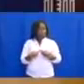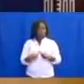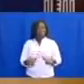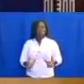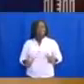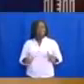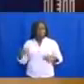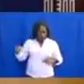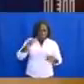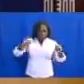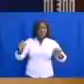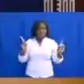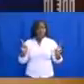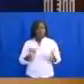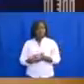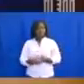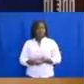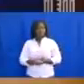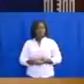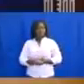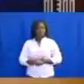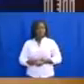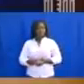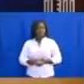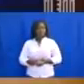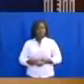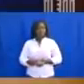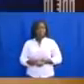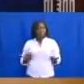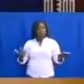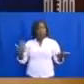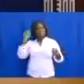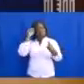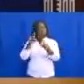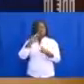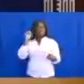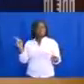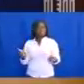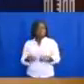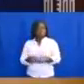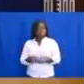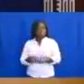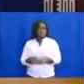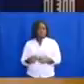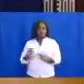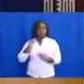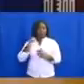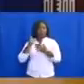We can do it. Anuanom, Efiri